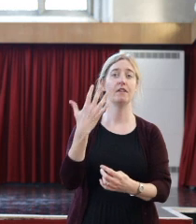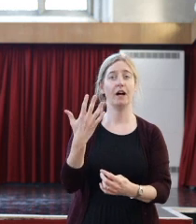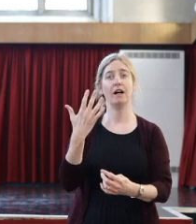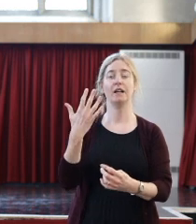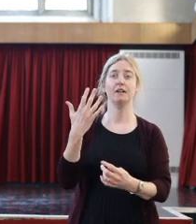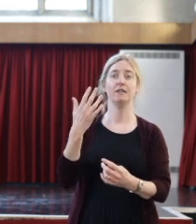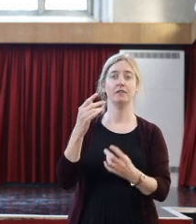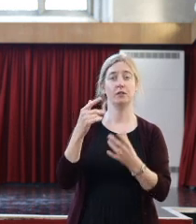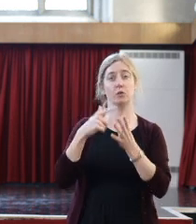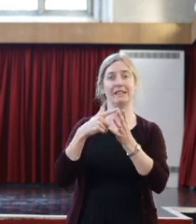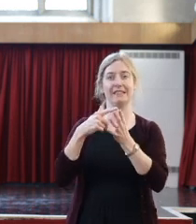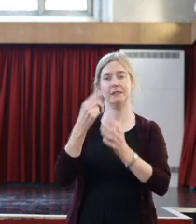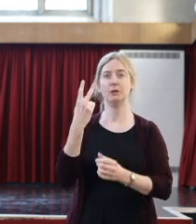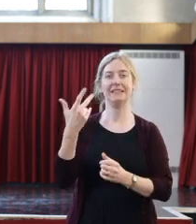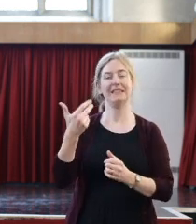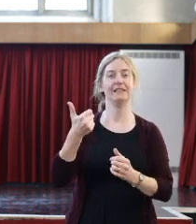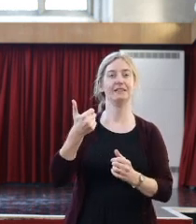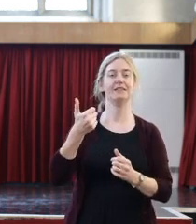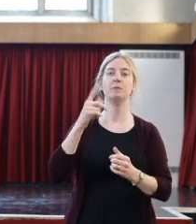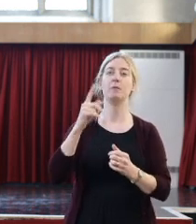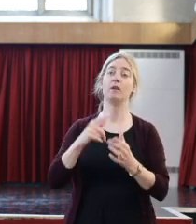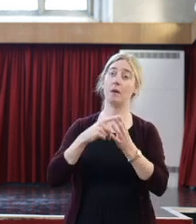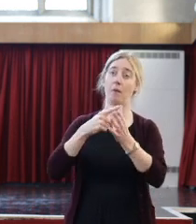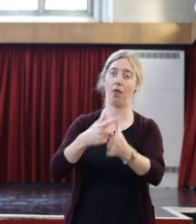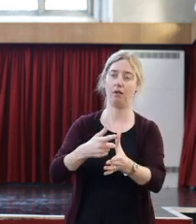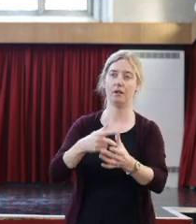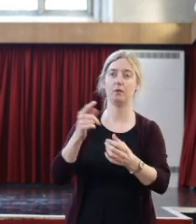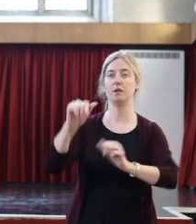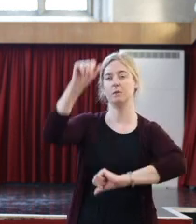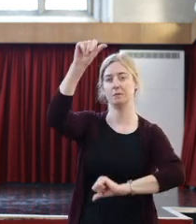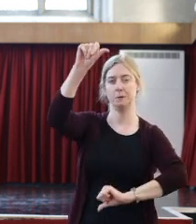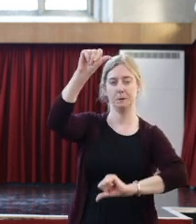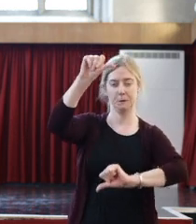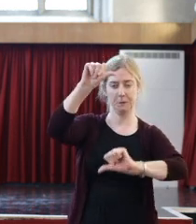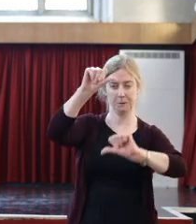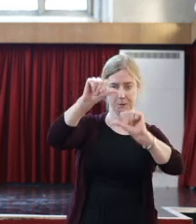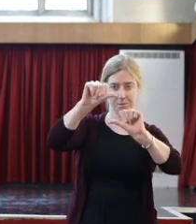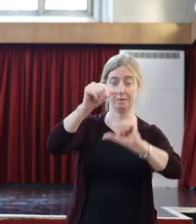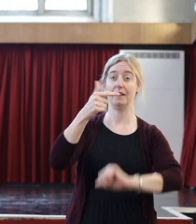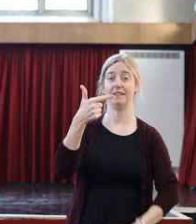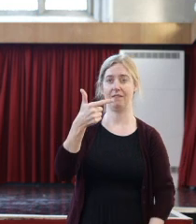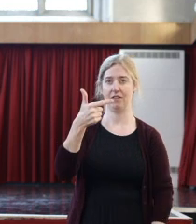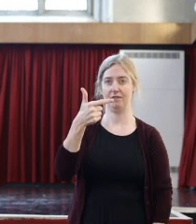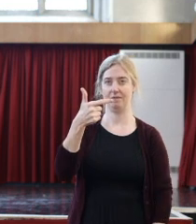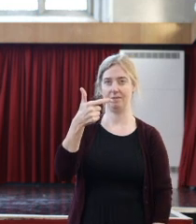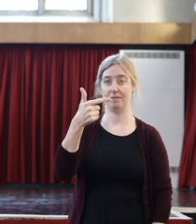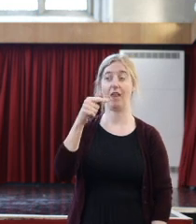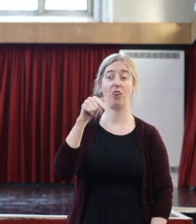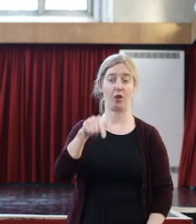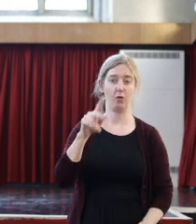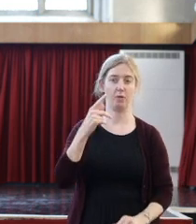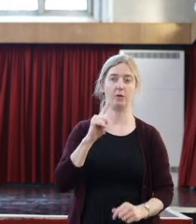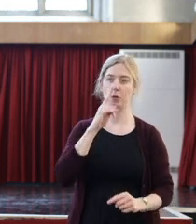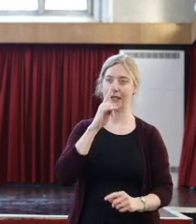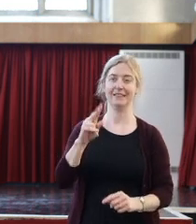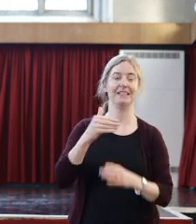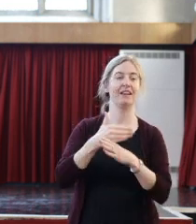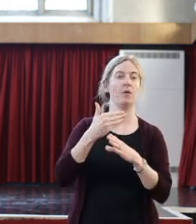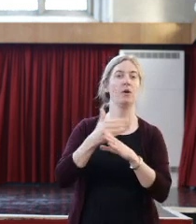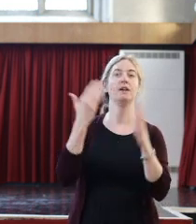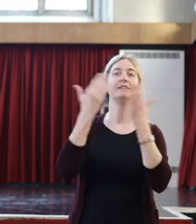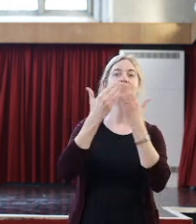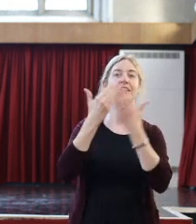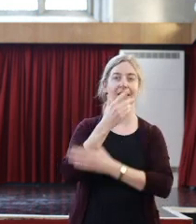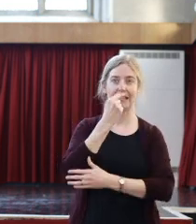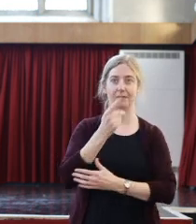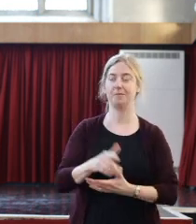26 applicants. They were narrowed down to a short list of 7. And they're the 7 people you'll be seeing the work